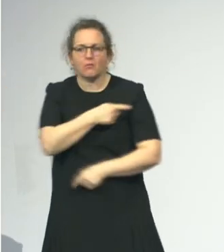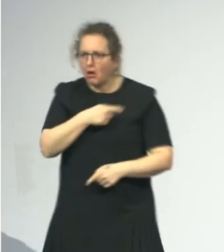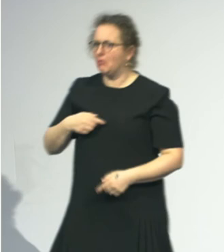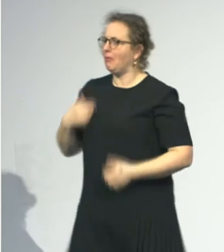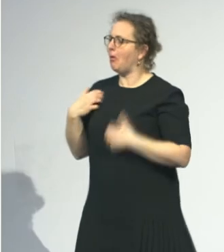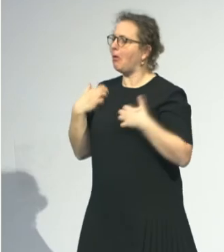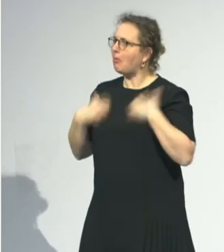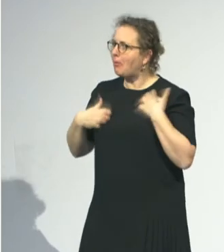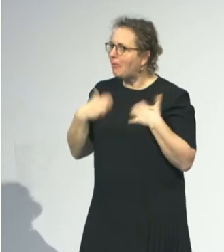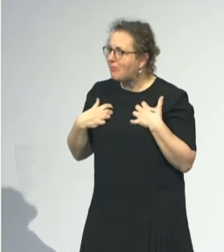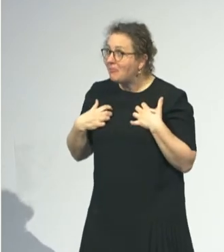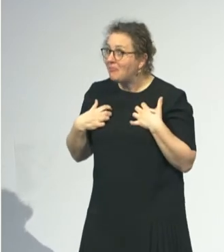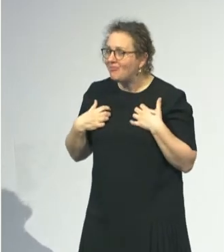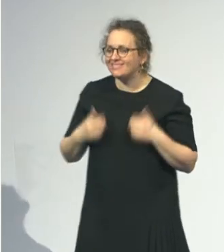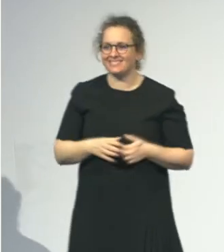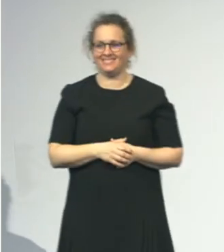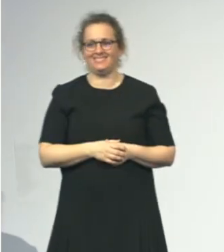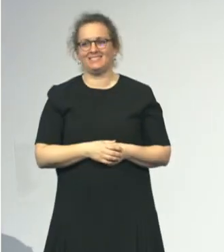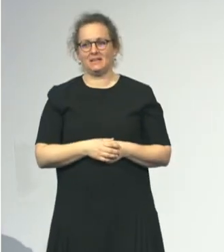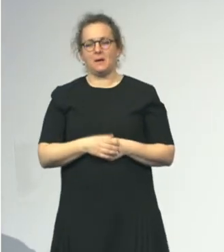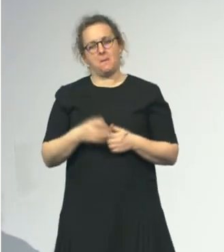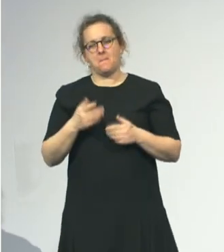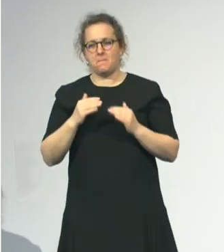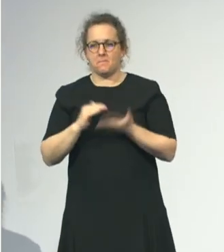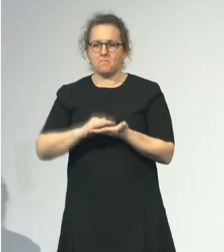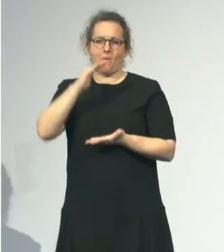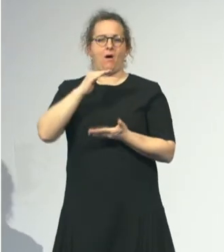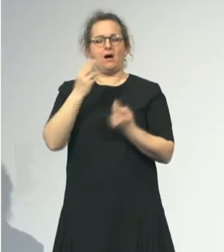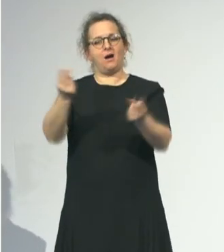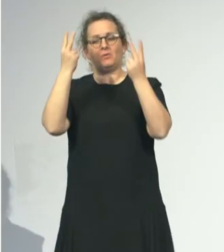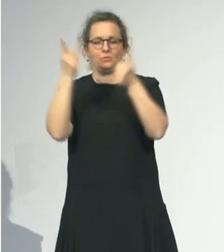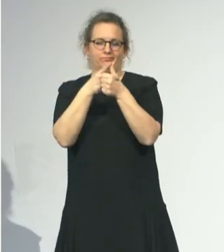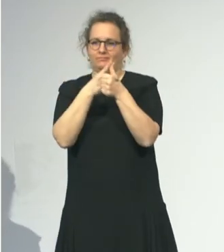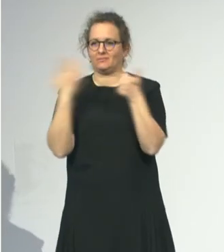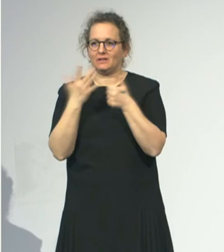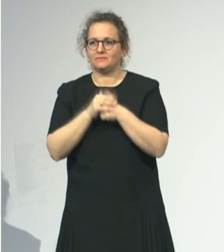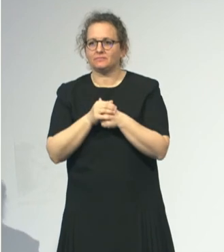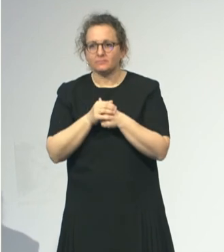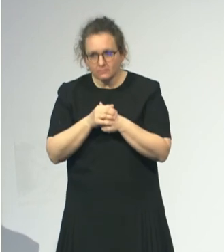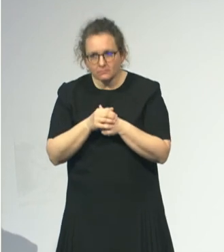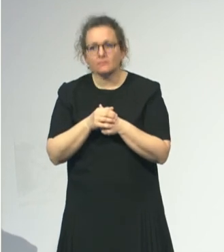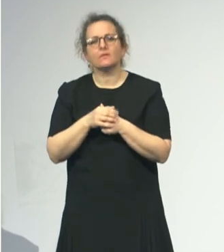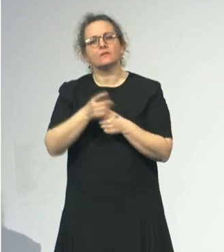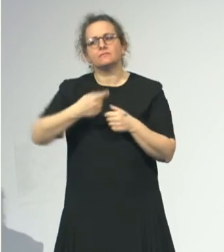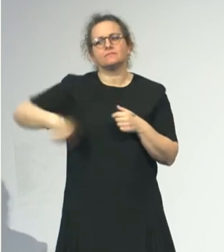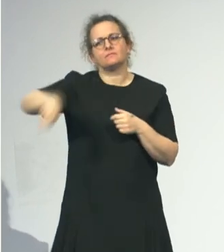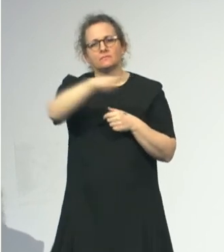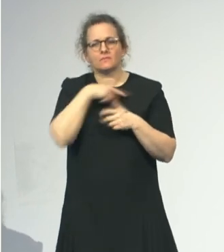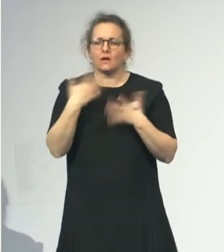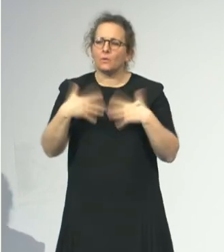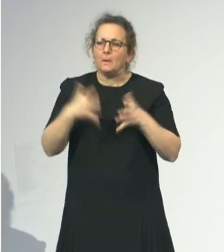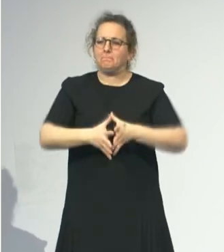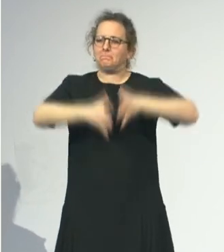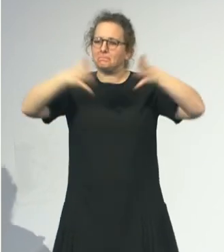And the most important thing for me is it is opportunity to make a kind of